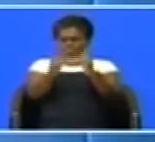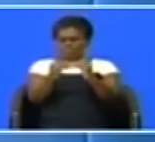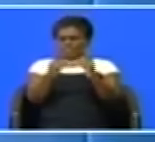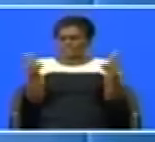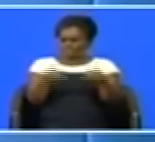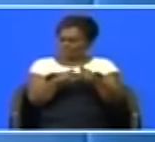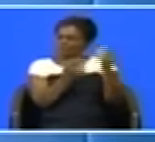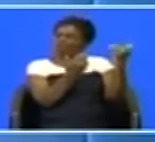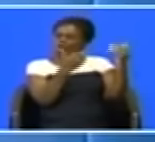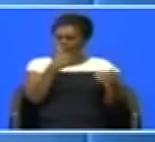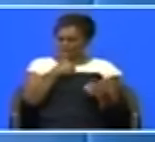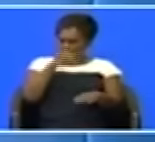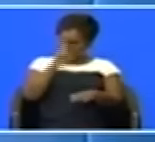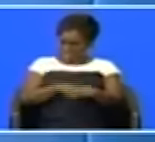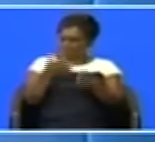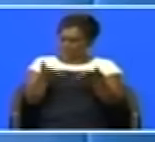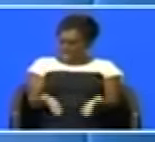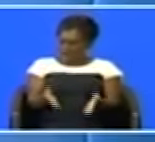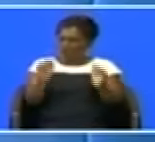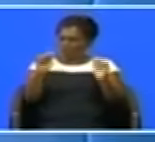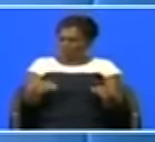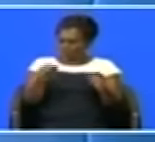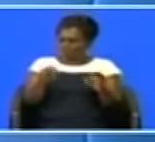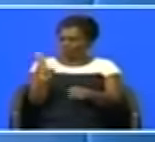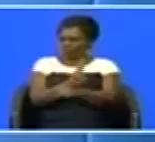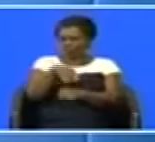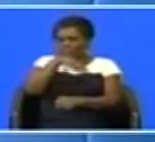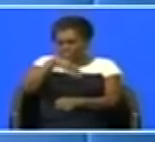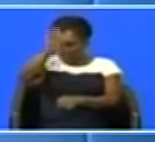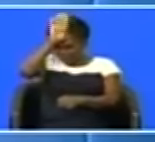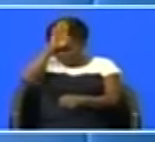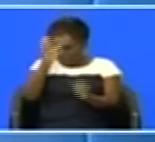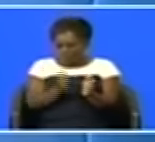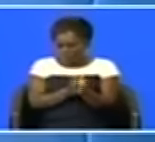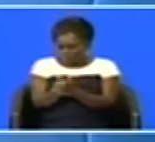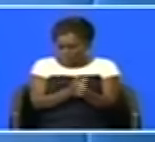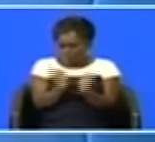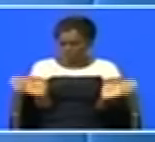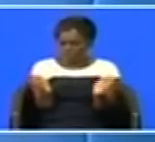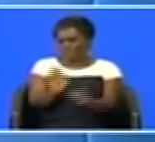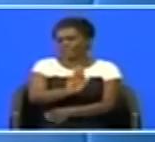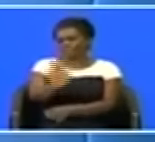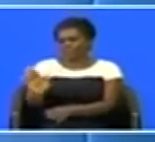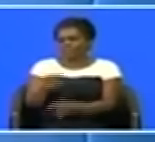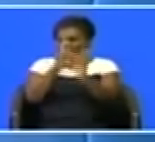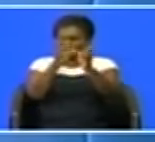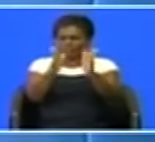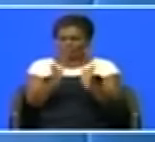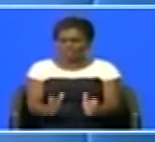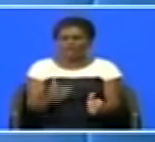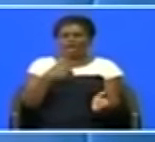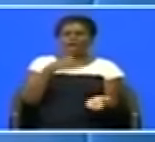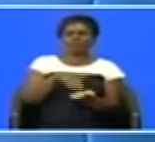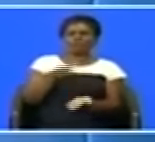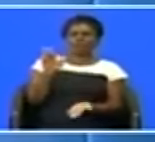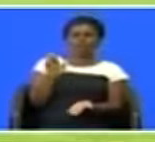side is optimistic that this time round, they're going to use last year's disappointment as the motivation factor. Robinson Okenye filed this report.